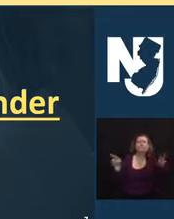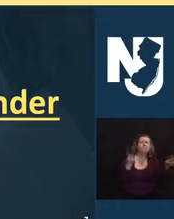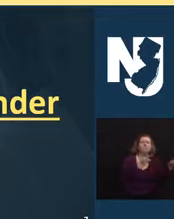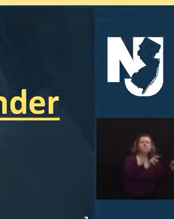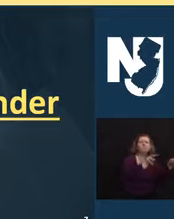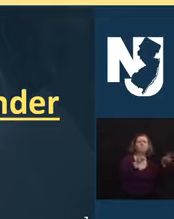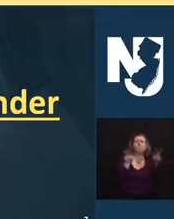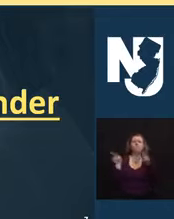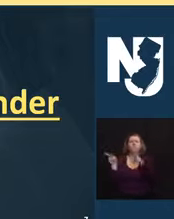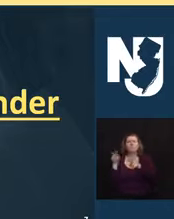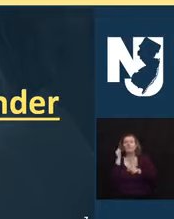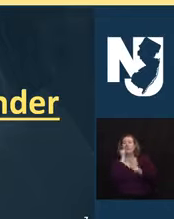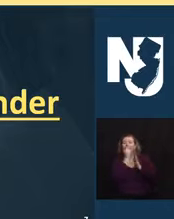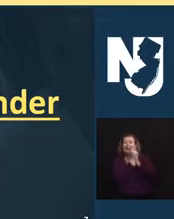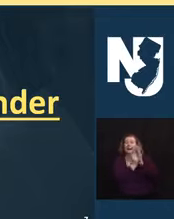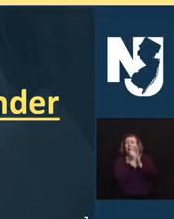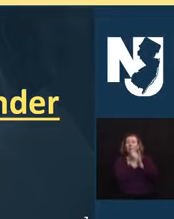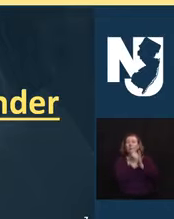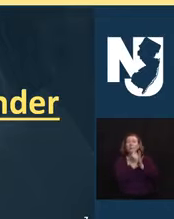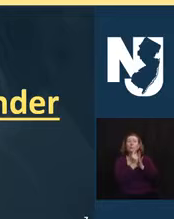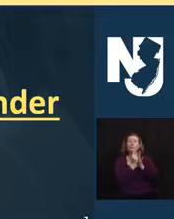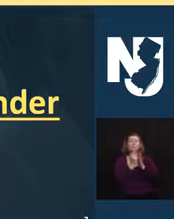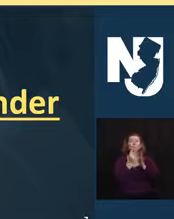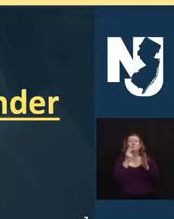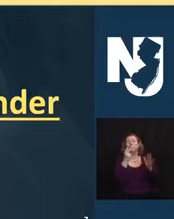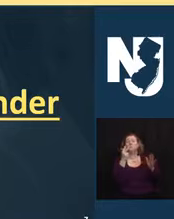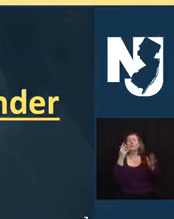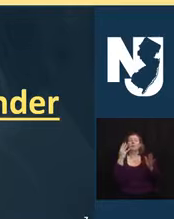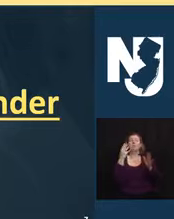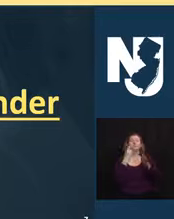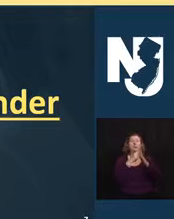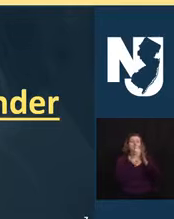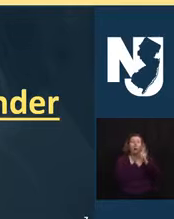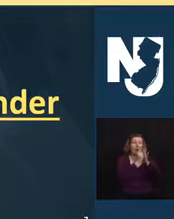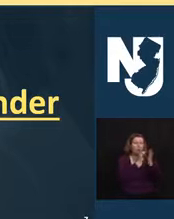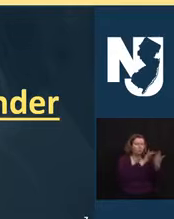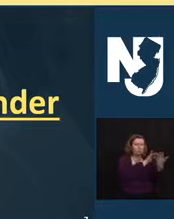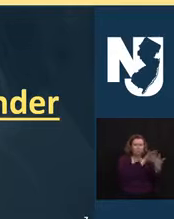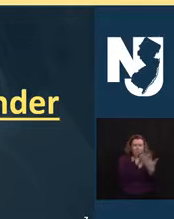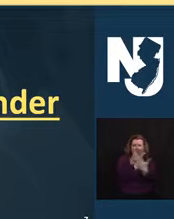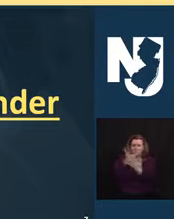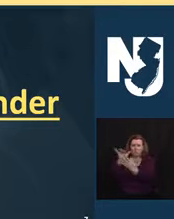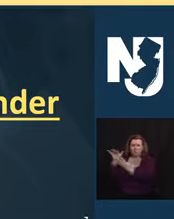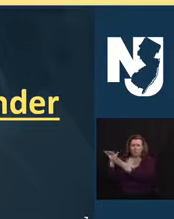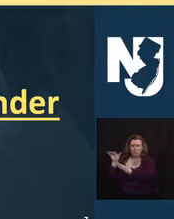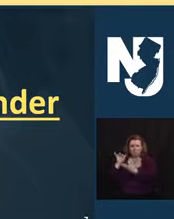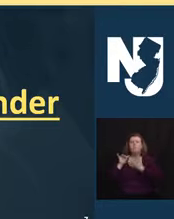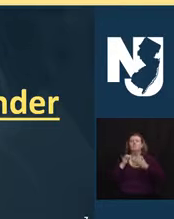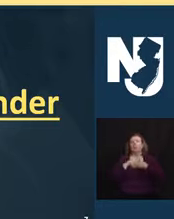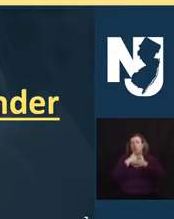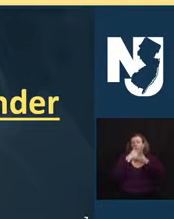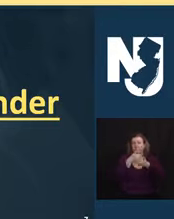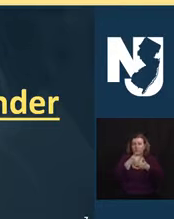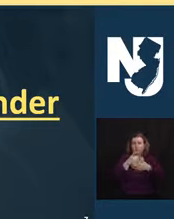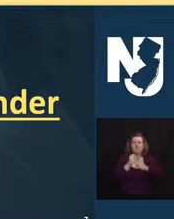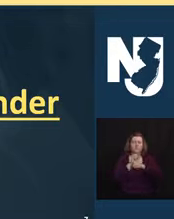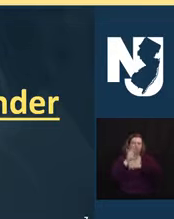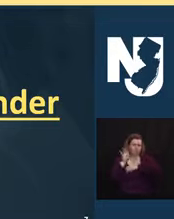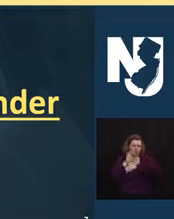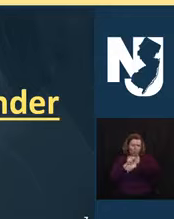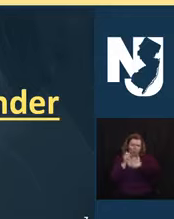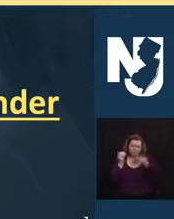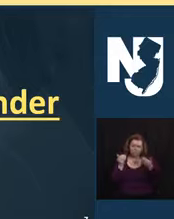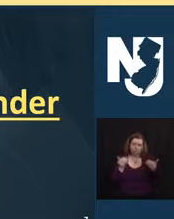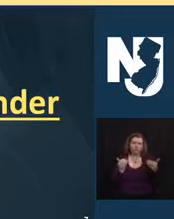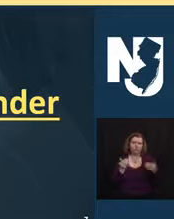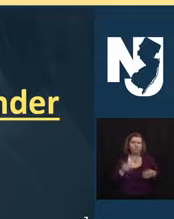letting you know where appointments are open and directing you on how you can make one for yourself. We hope this new tool will take some of the stress that